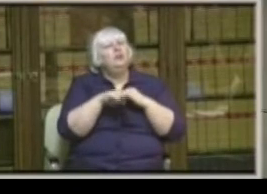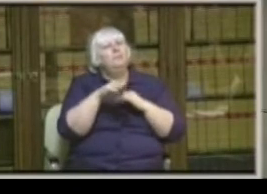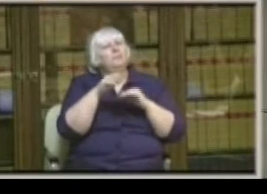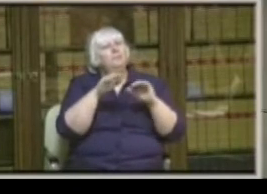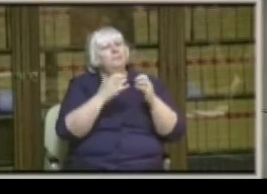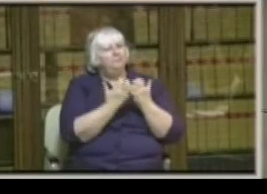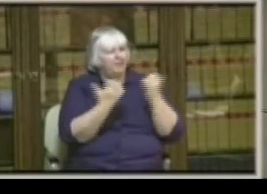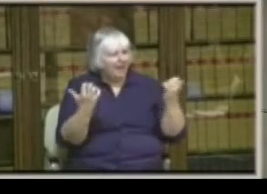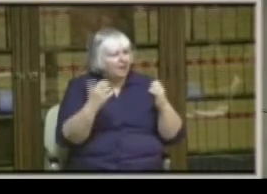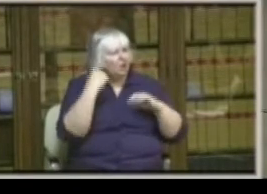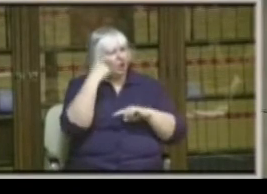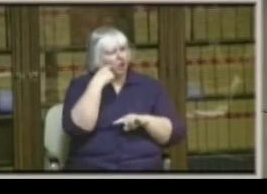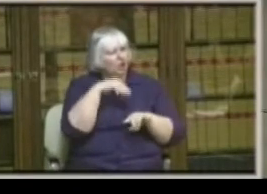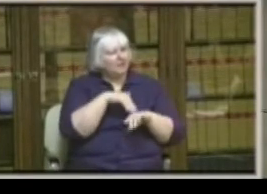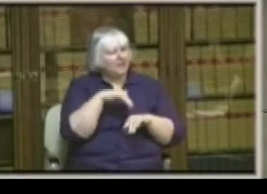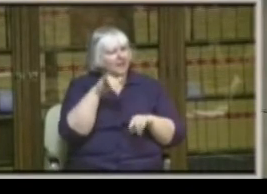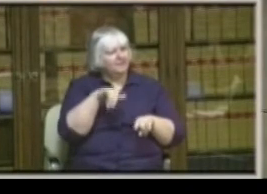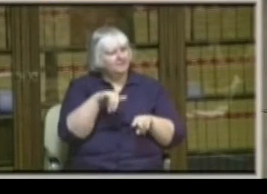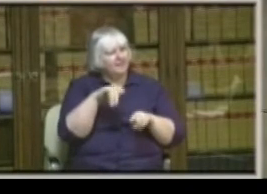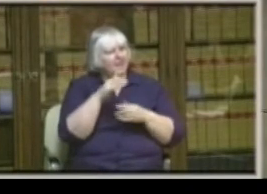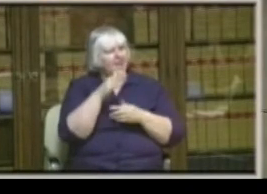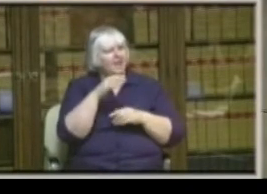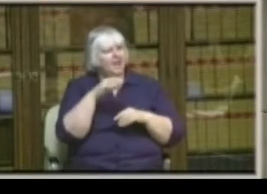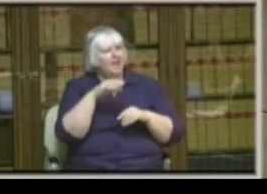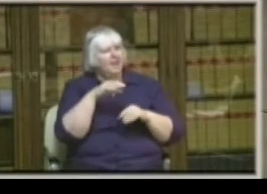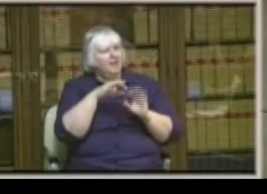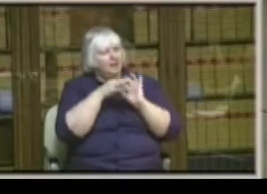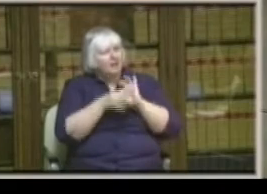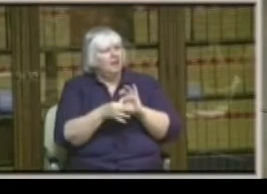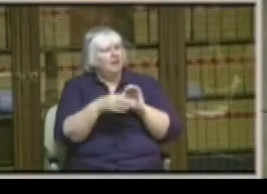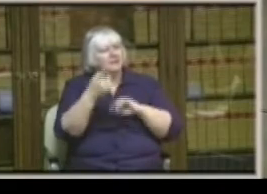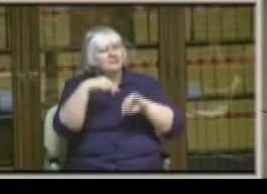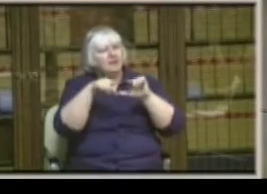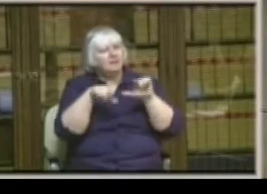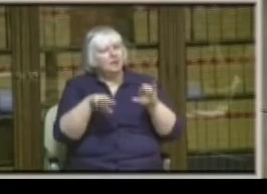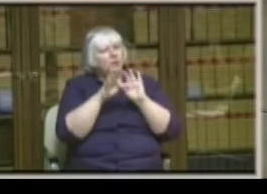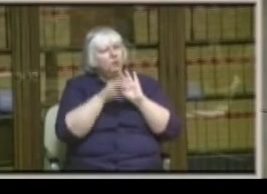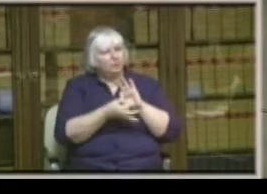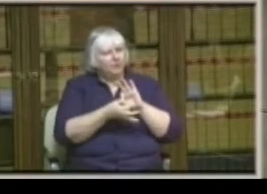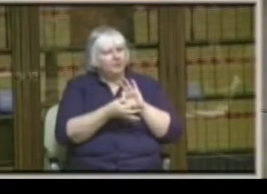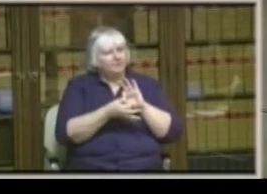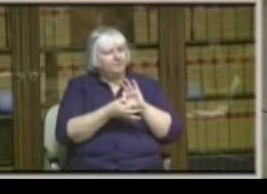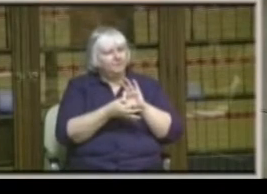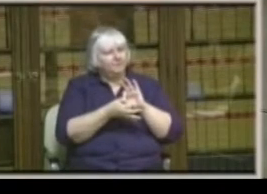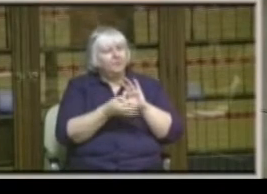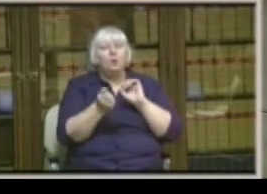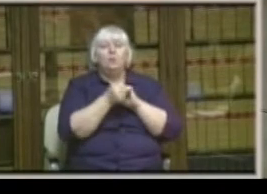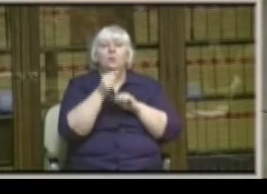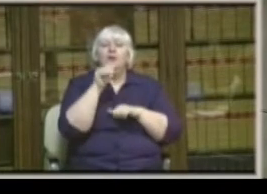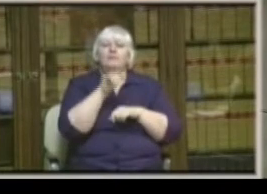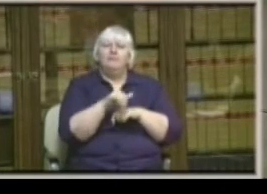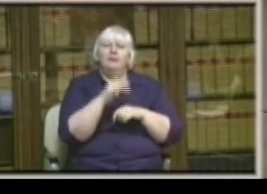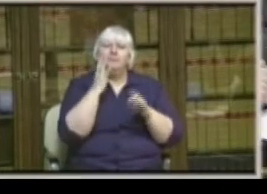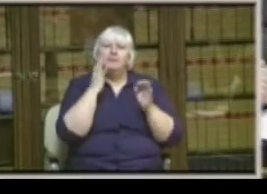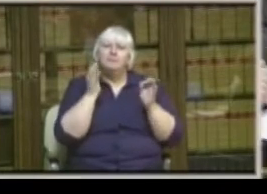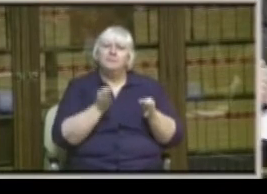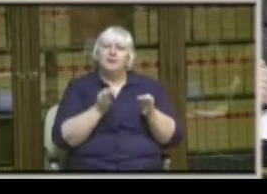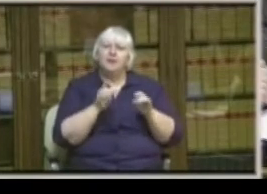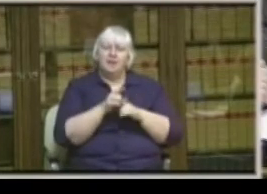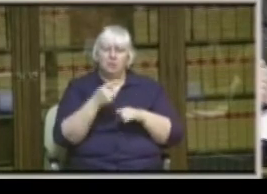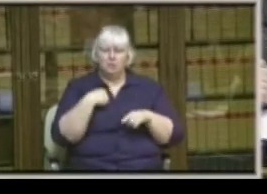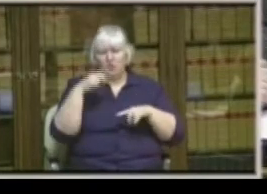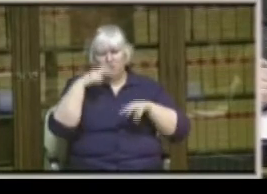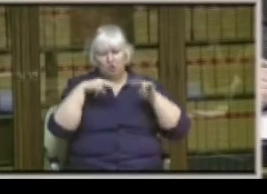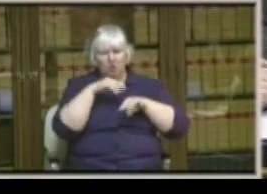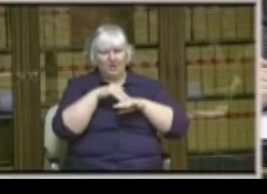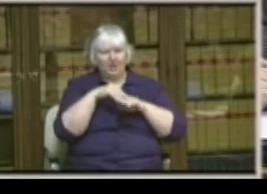kind of the current research related to the sign language interpreting, and with that they determined that when you're looking at